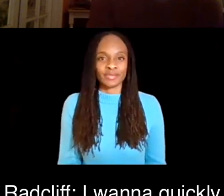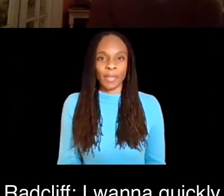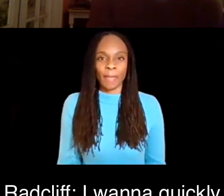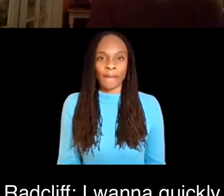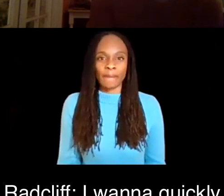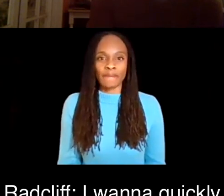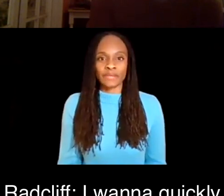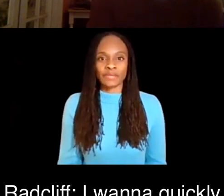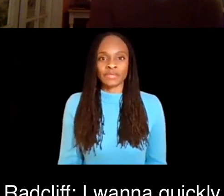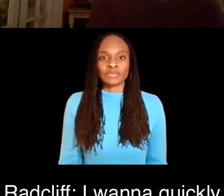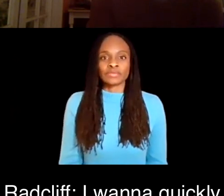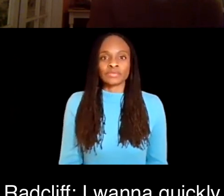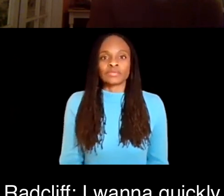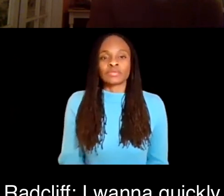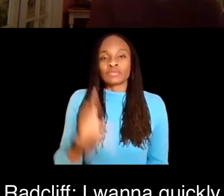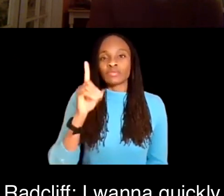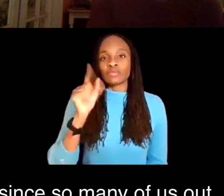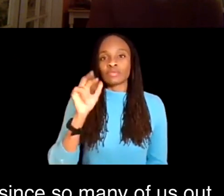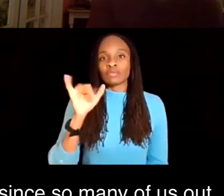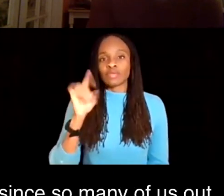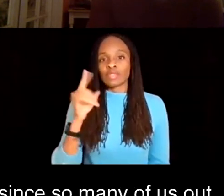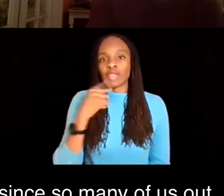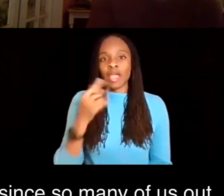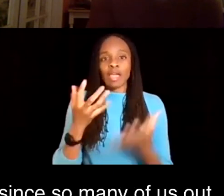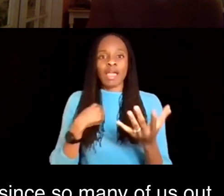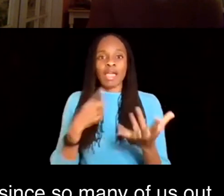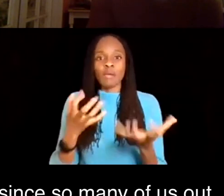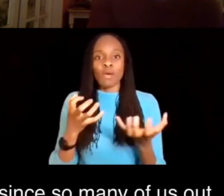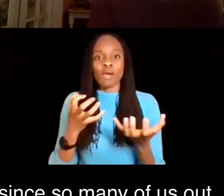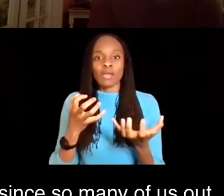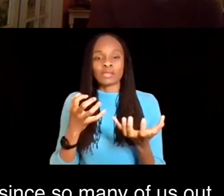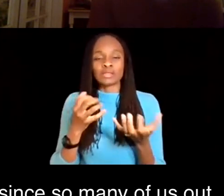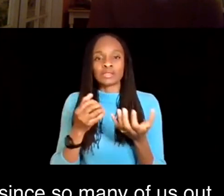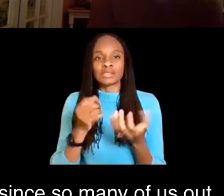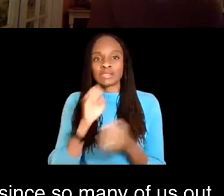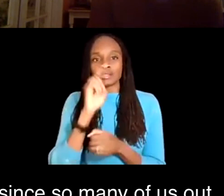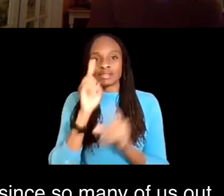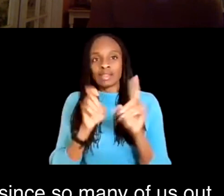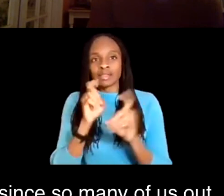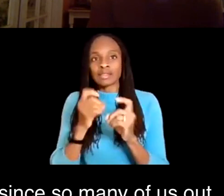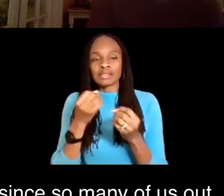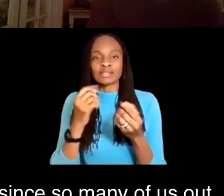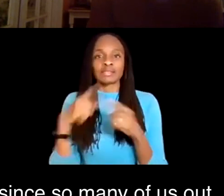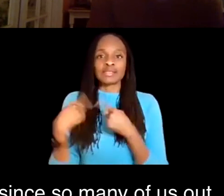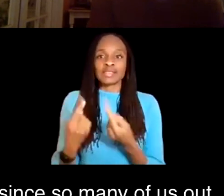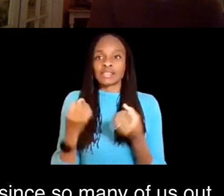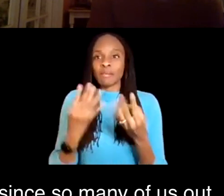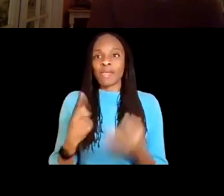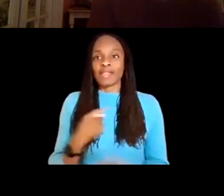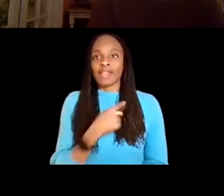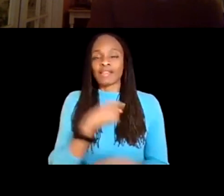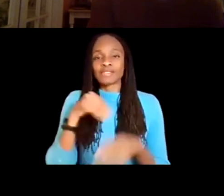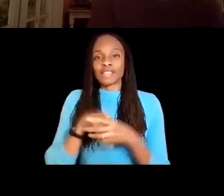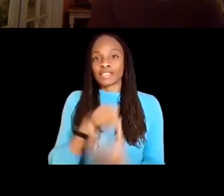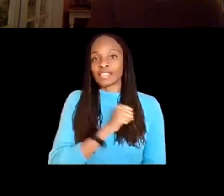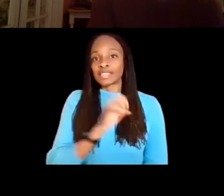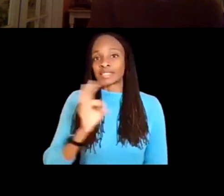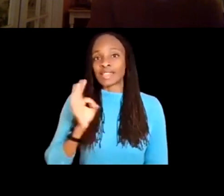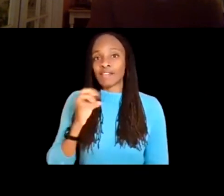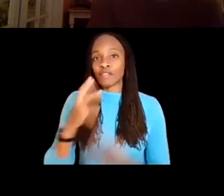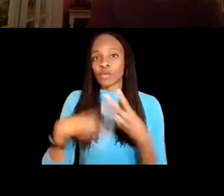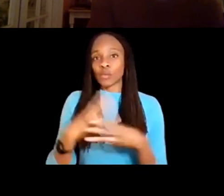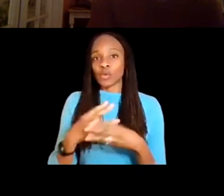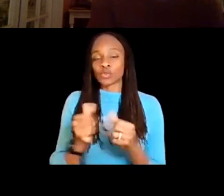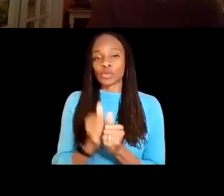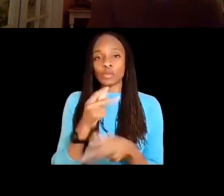I want to quickly ask our recent film school graduates, since so many of us out in the staffing world and the production